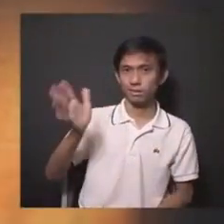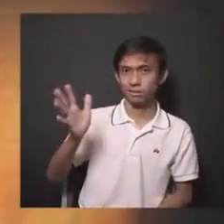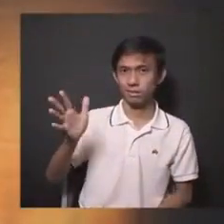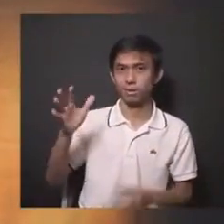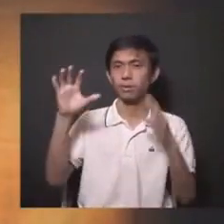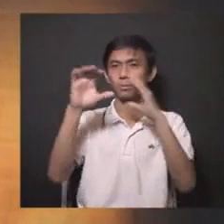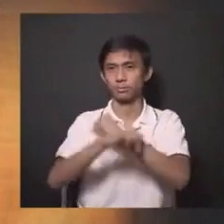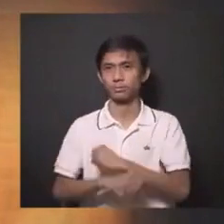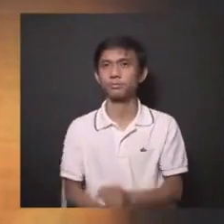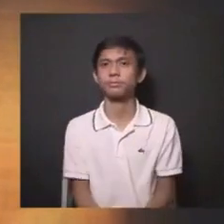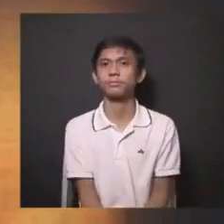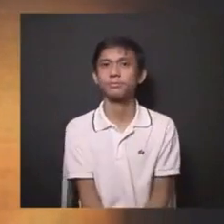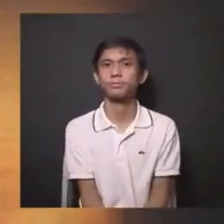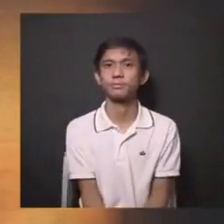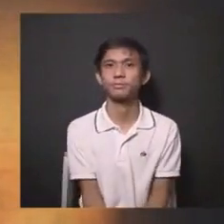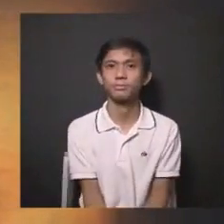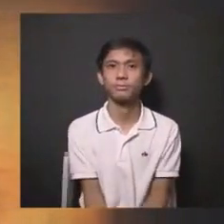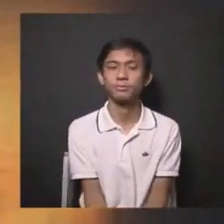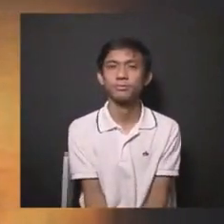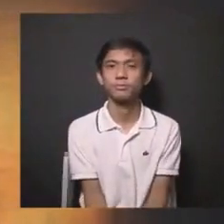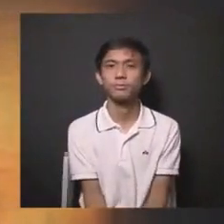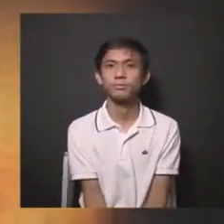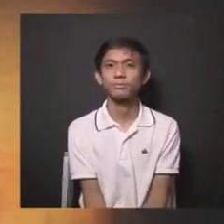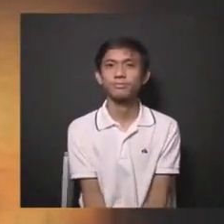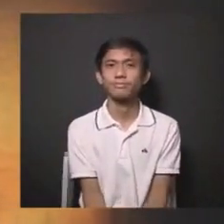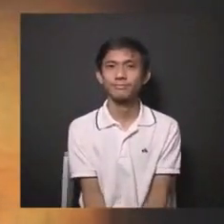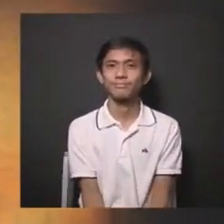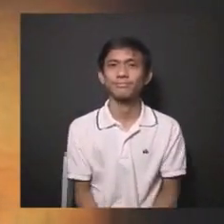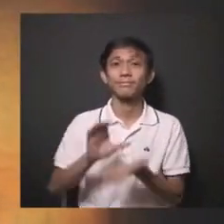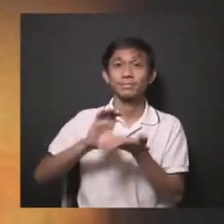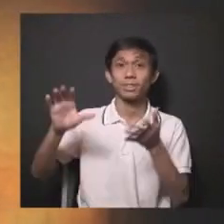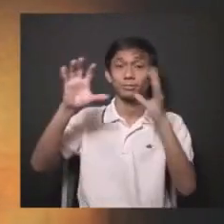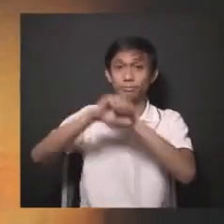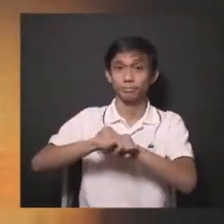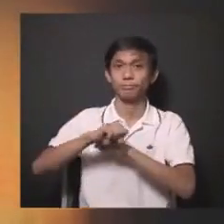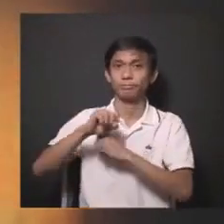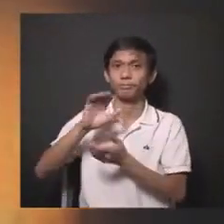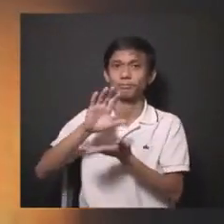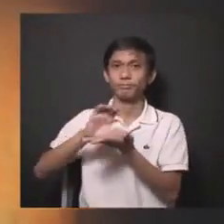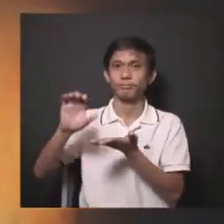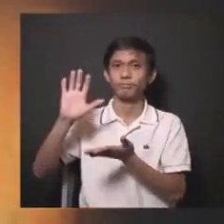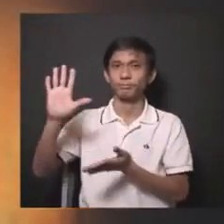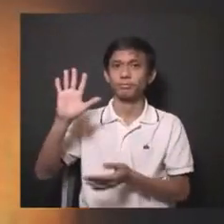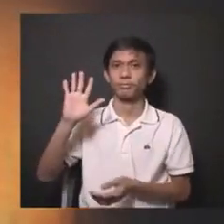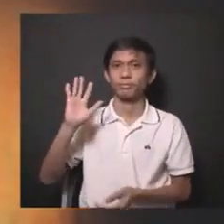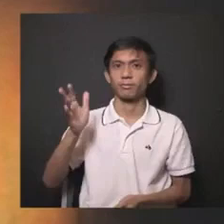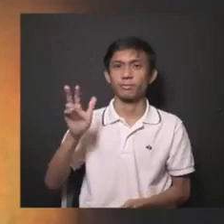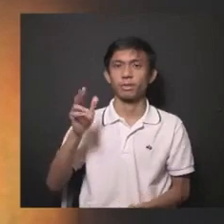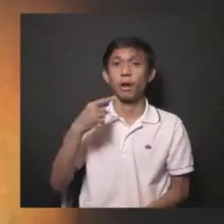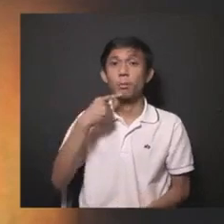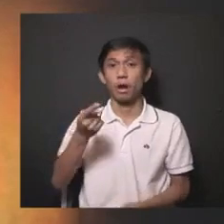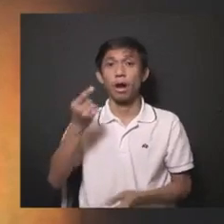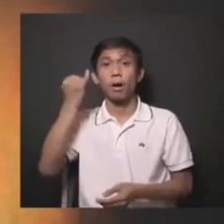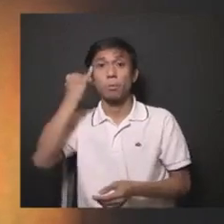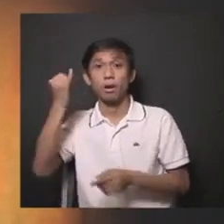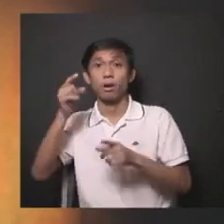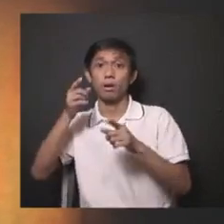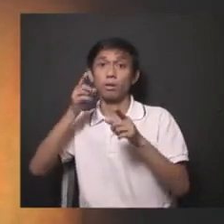chapter 50, and in verse 20, it says, Joseph is talking to his brothers, and he tells his